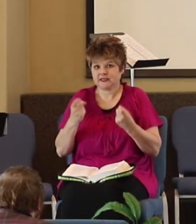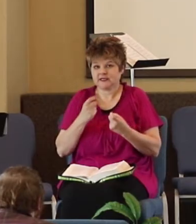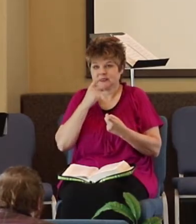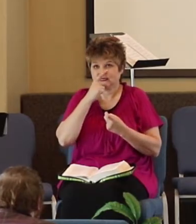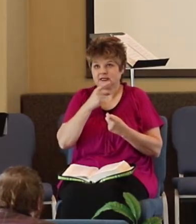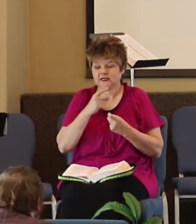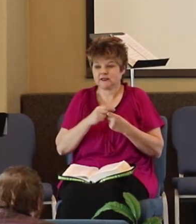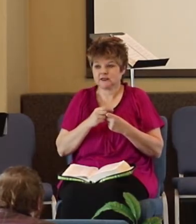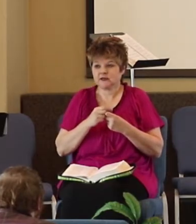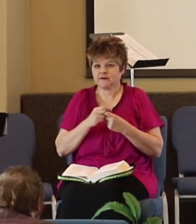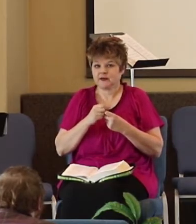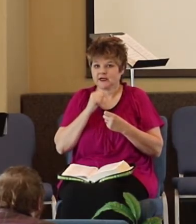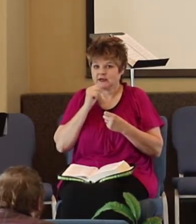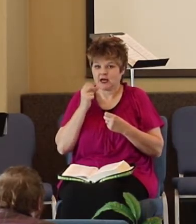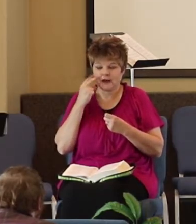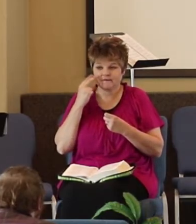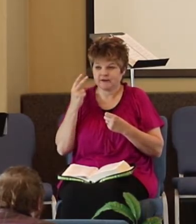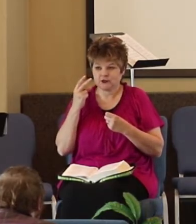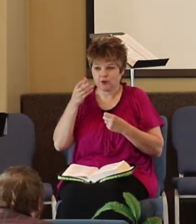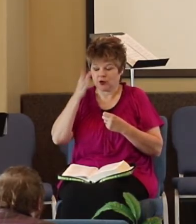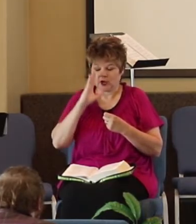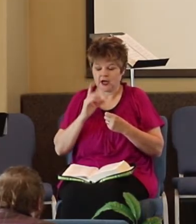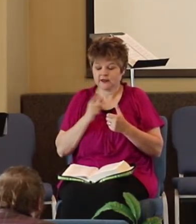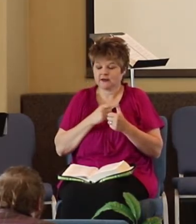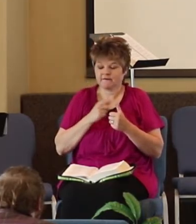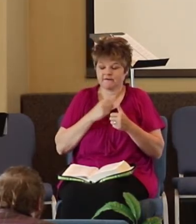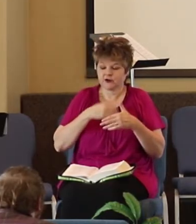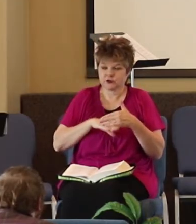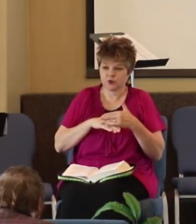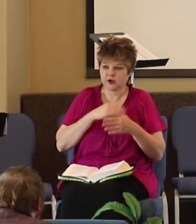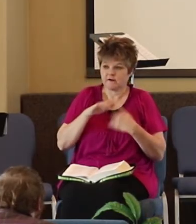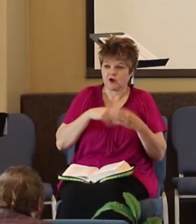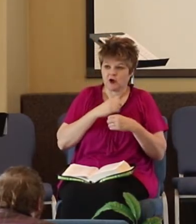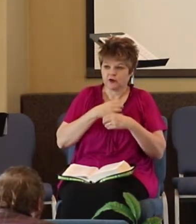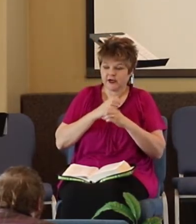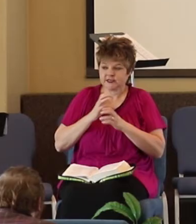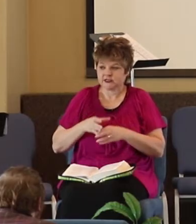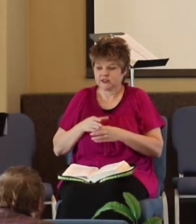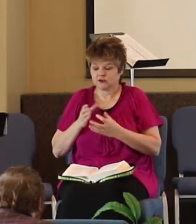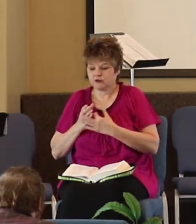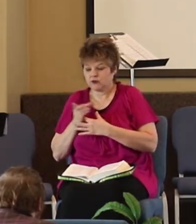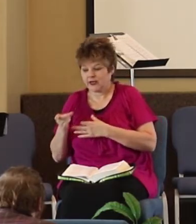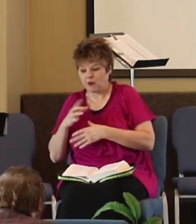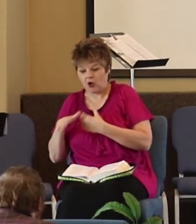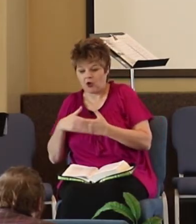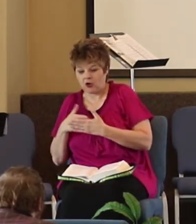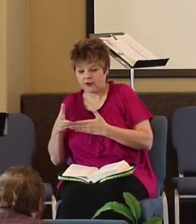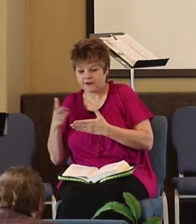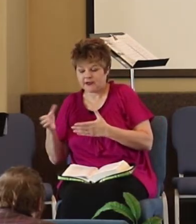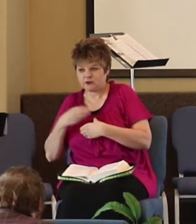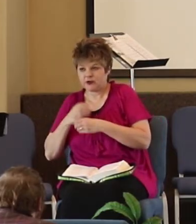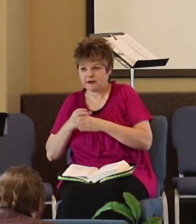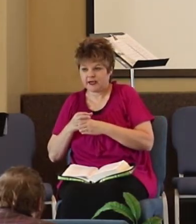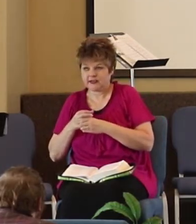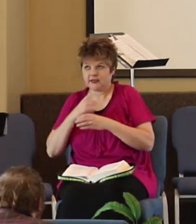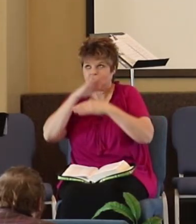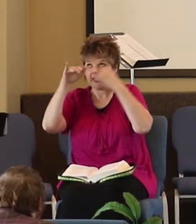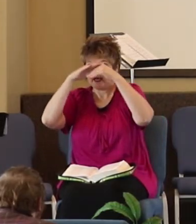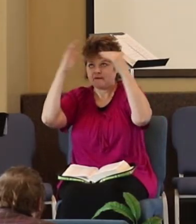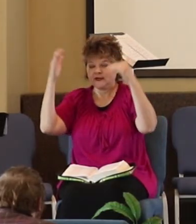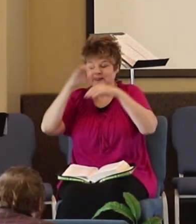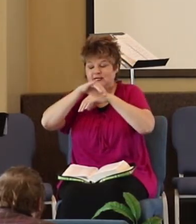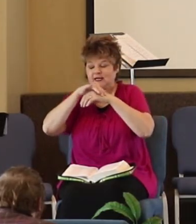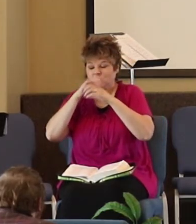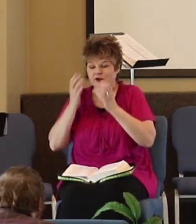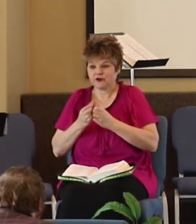invisible God, the firstborn of all creation. For by him all things were created, both in the heavens and on earth,